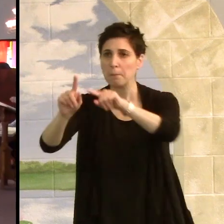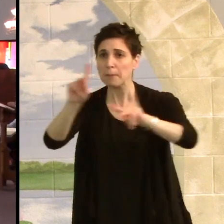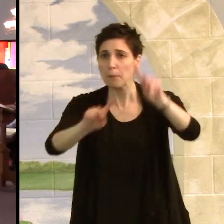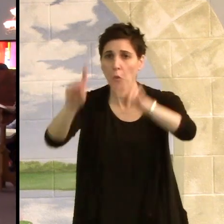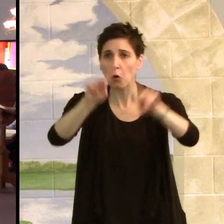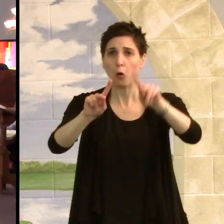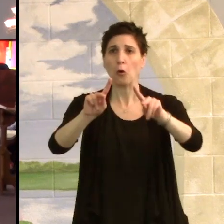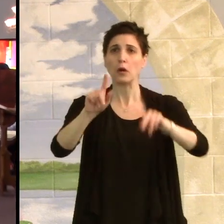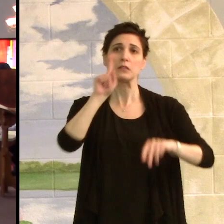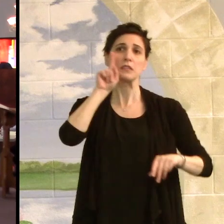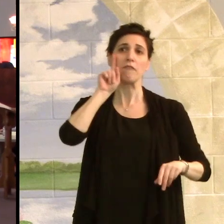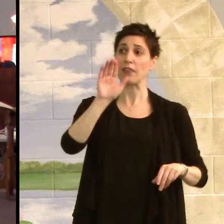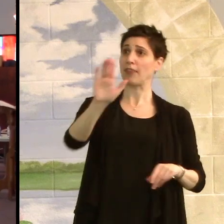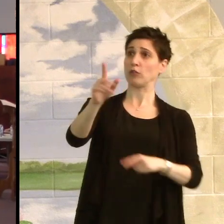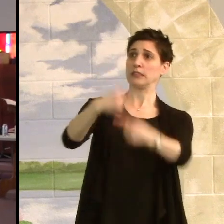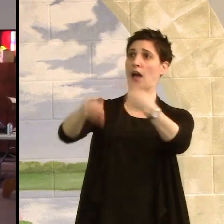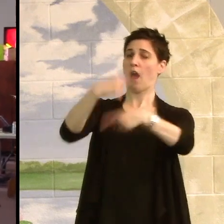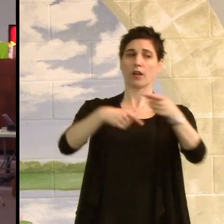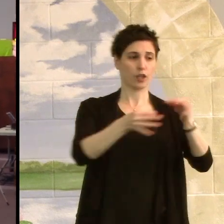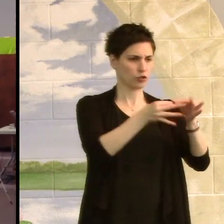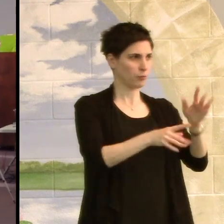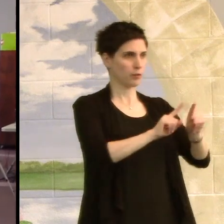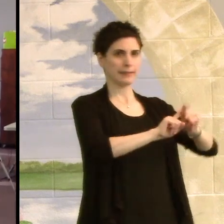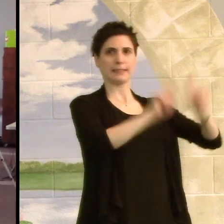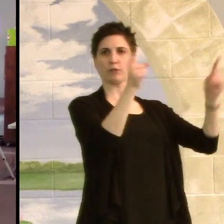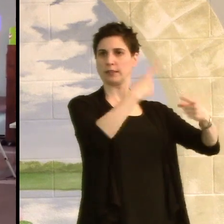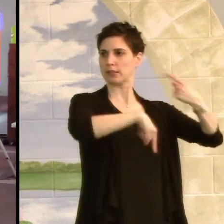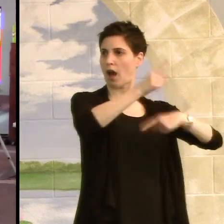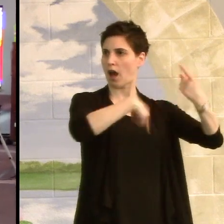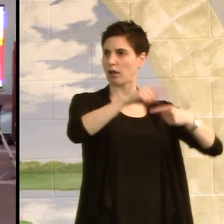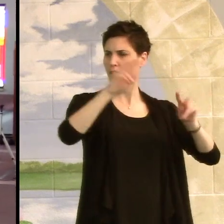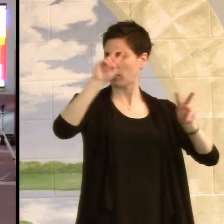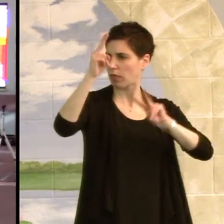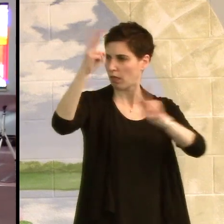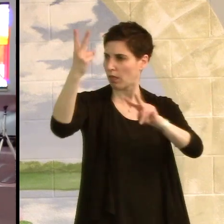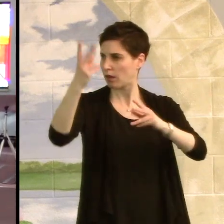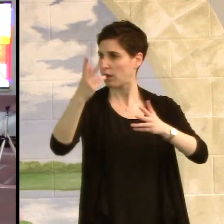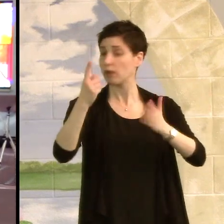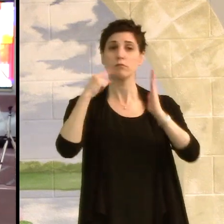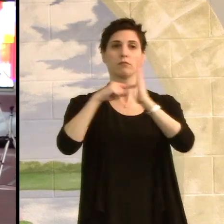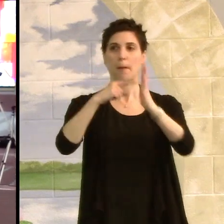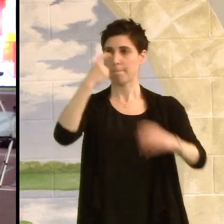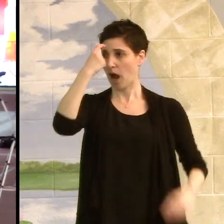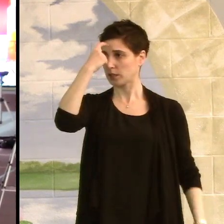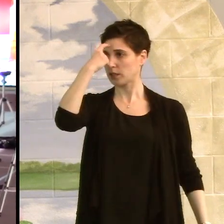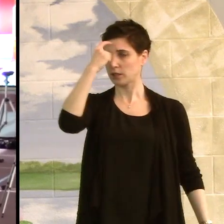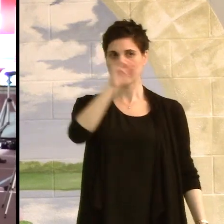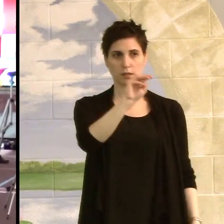may use different signs for mental health terms like mind,